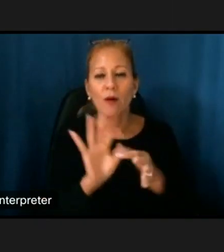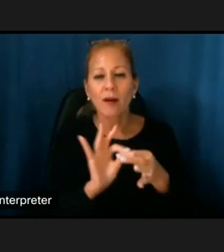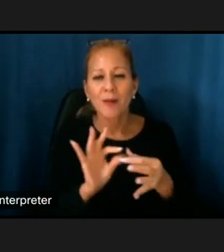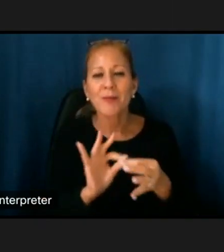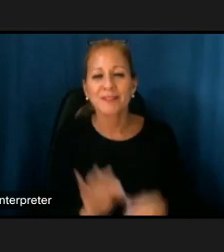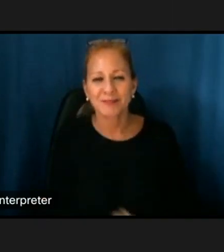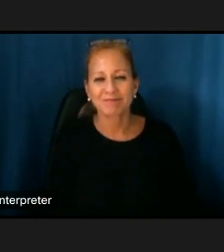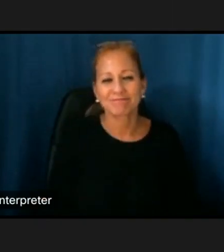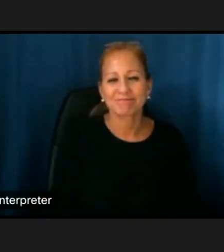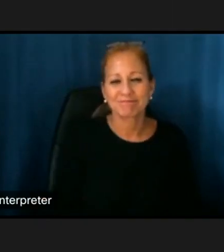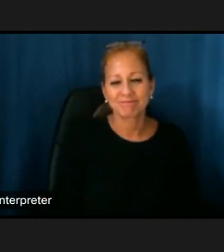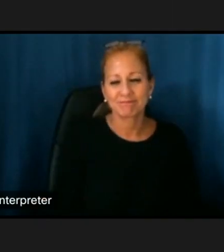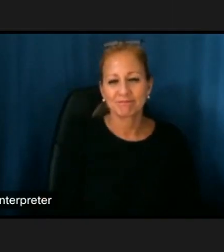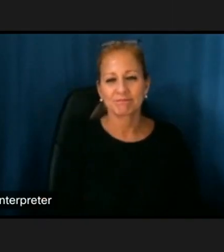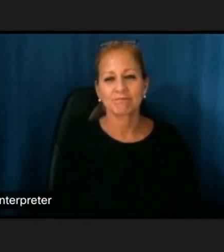comments.